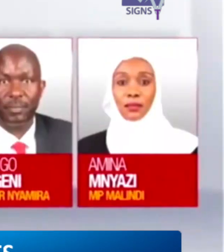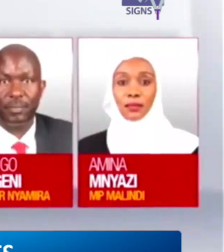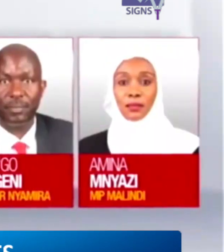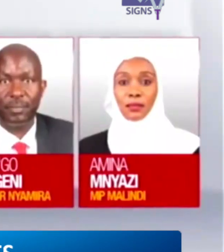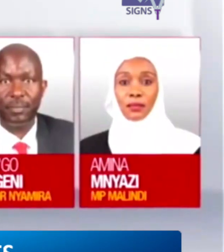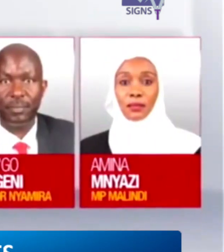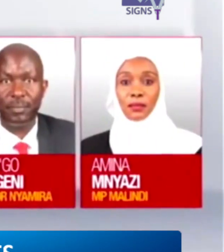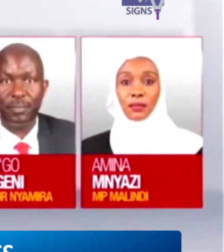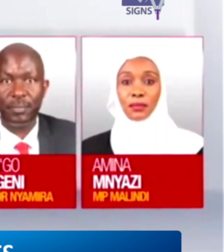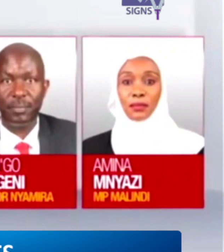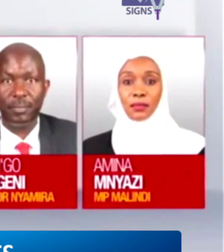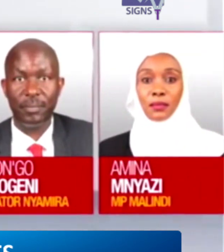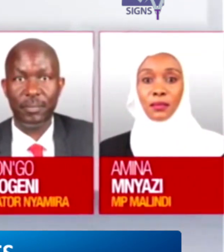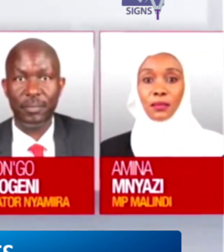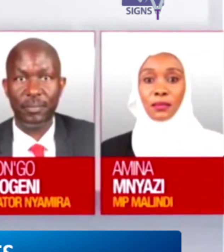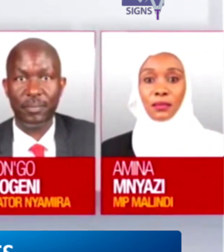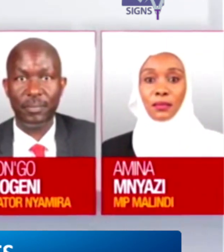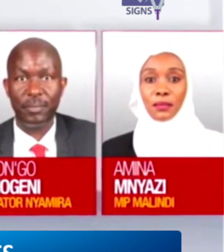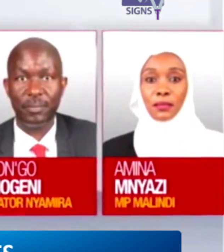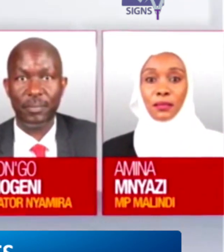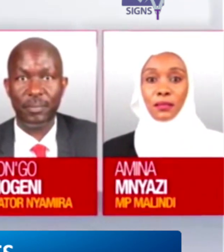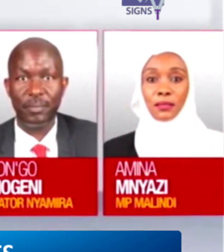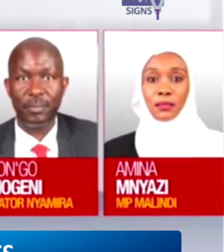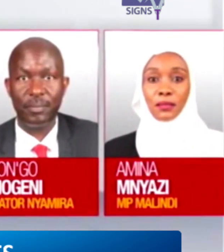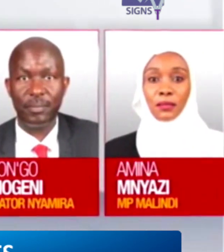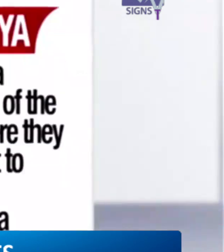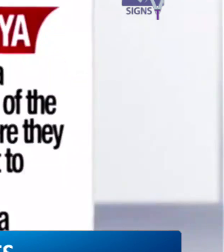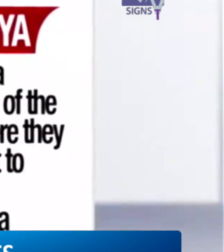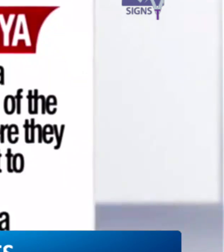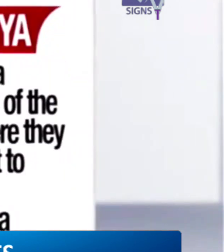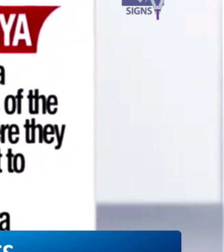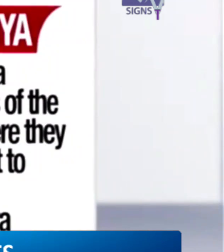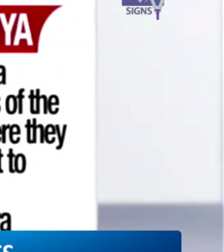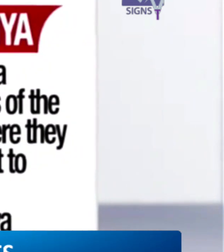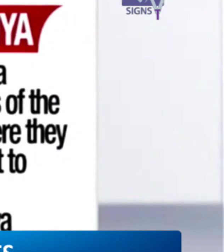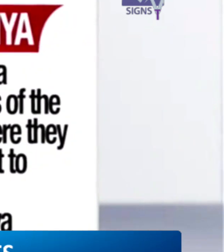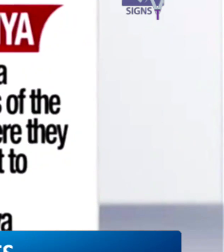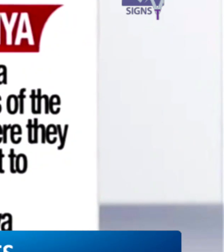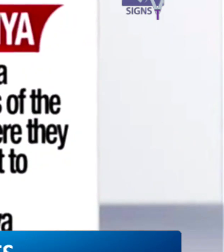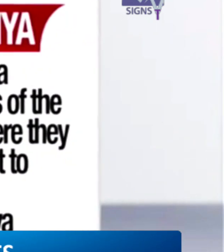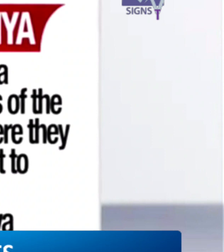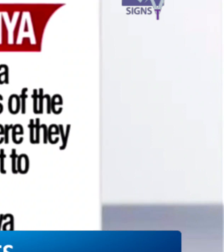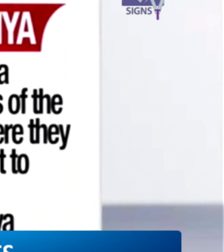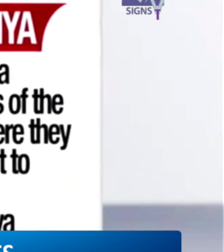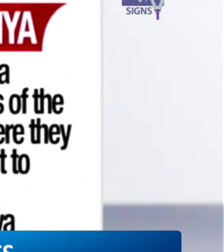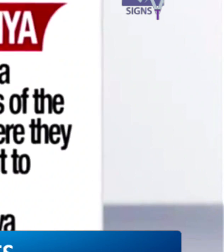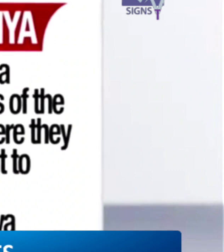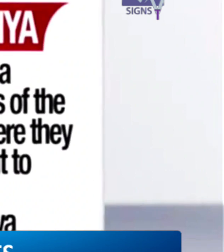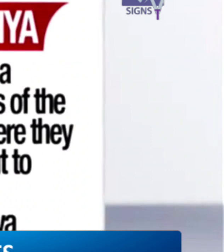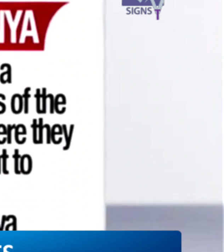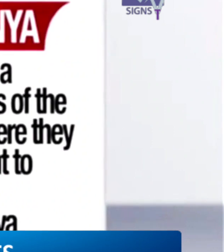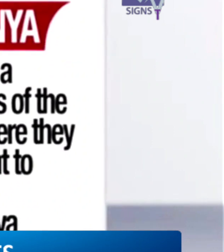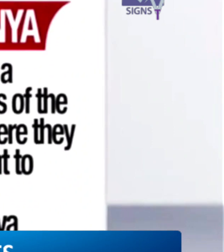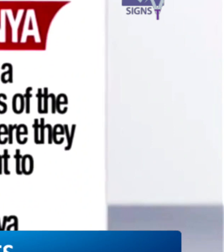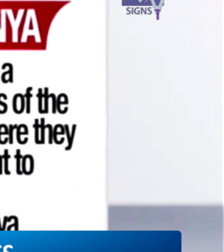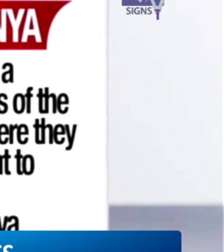Kalonzo Musyoka, a led team that will hold talks with Kenya Kwanza. The meeting was attended by 65 members of parliament.